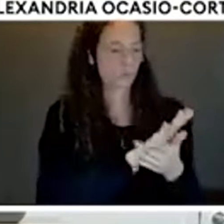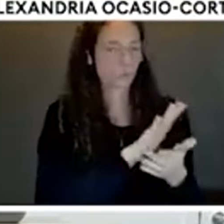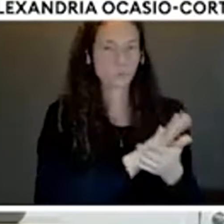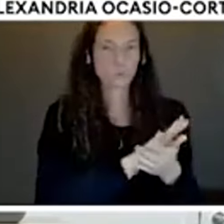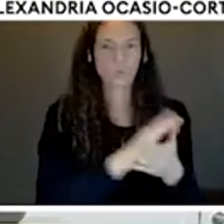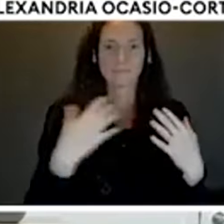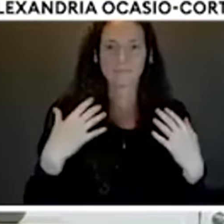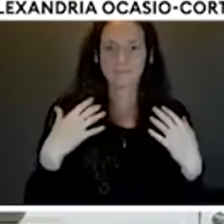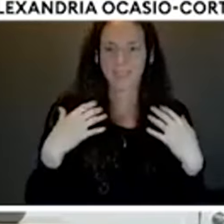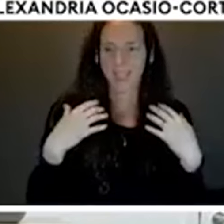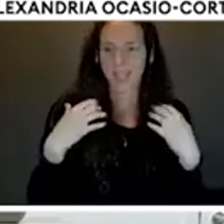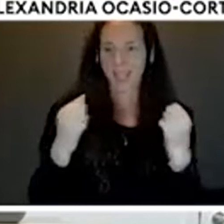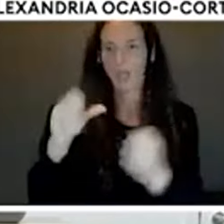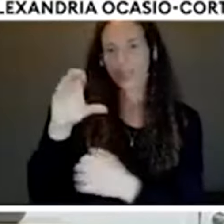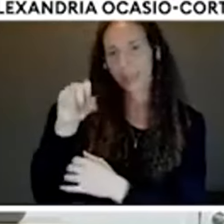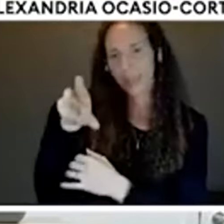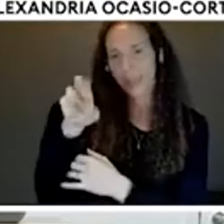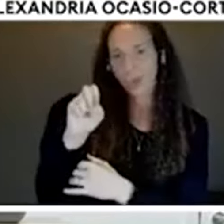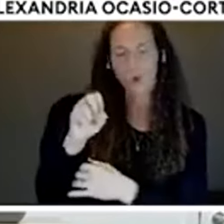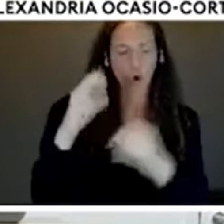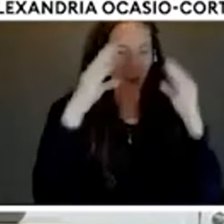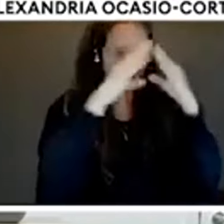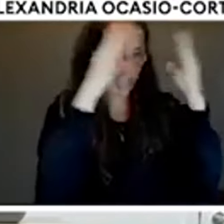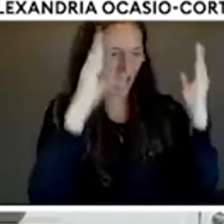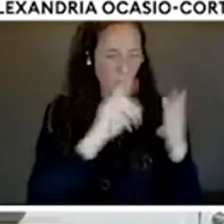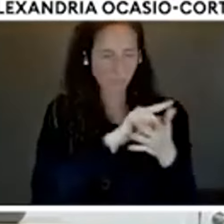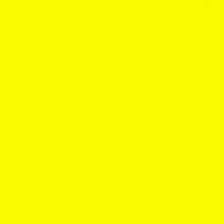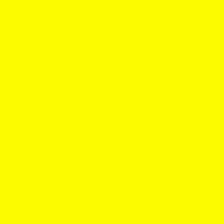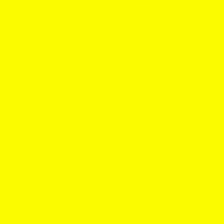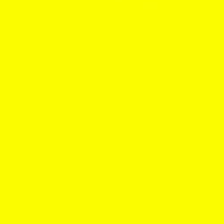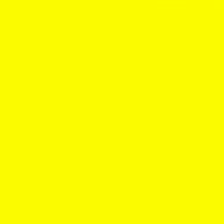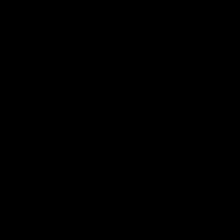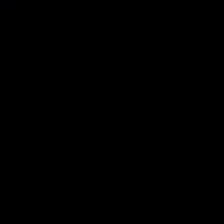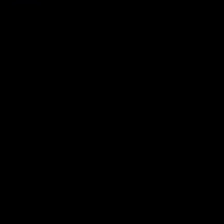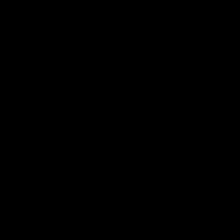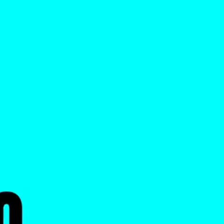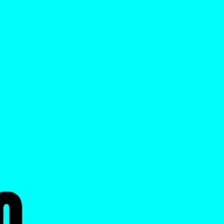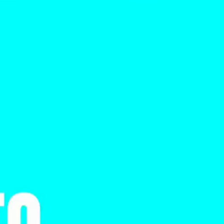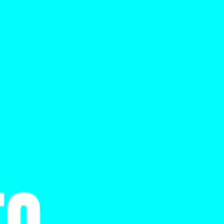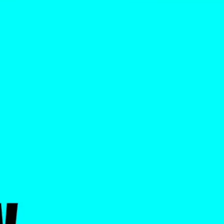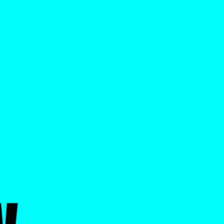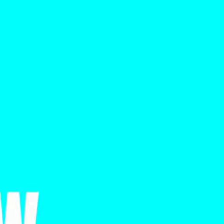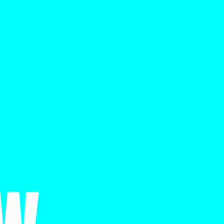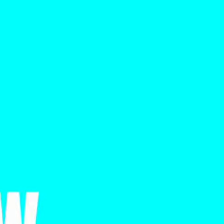Not now, and it's not something that I'm willing to sacrifice.